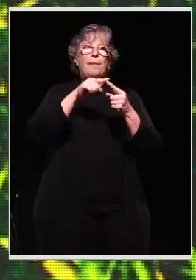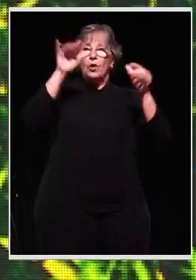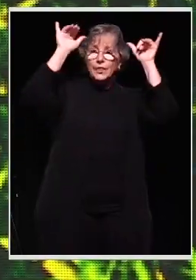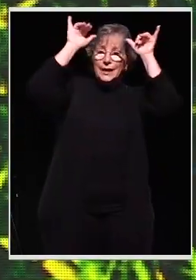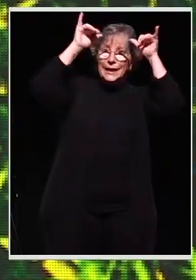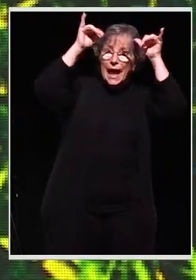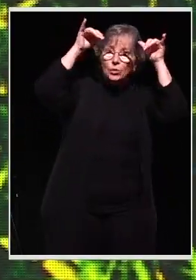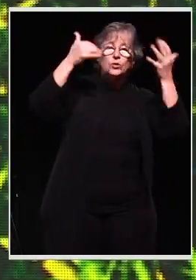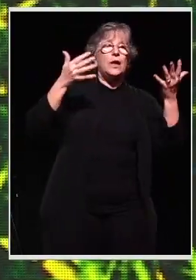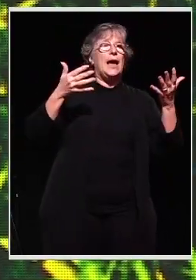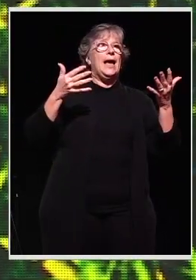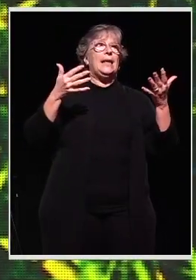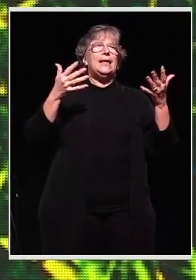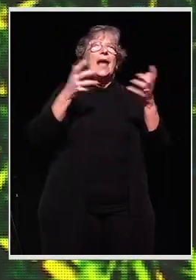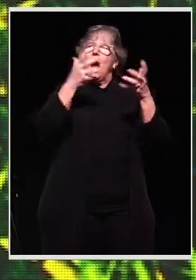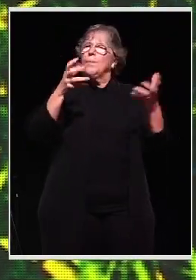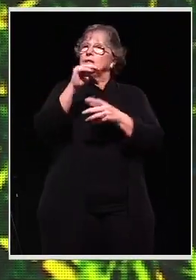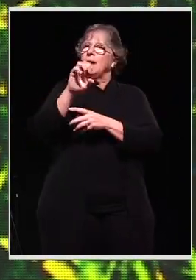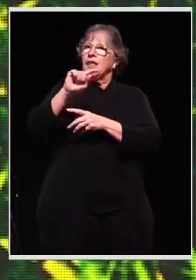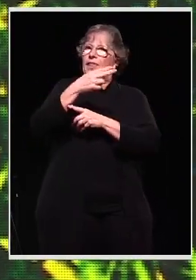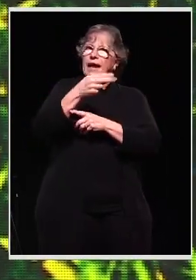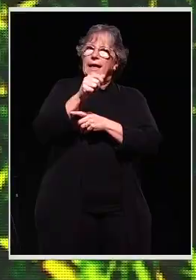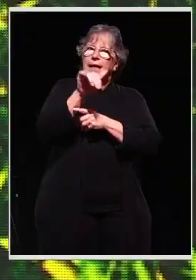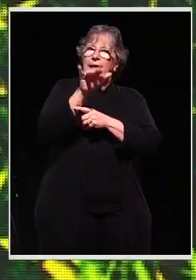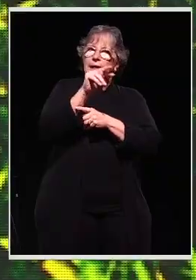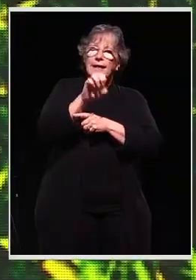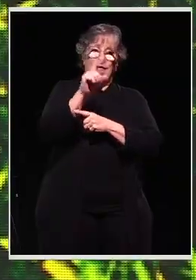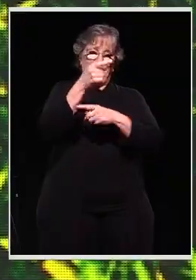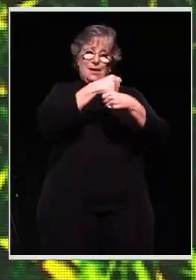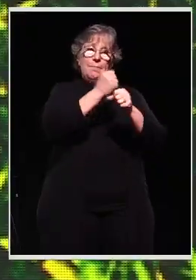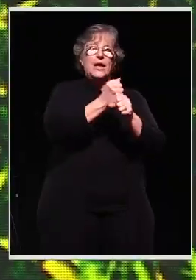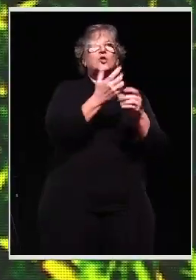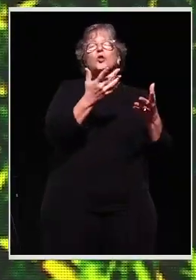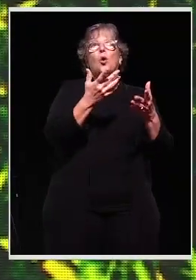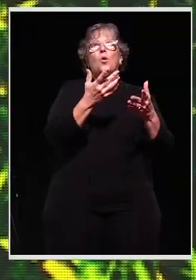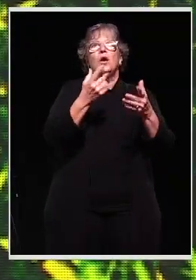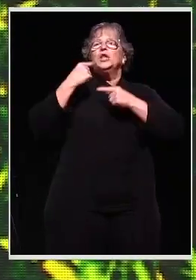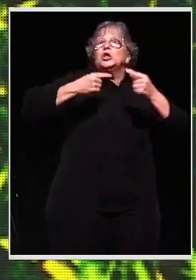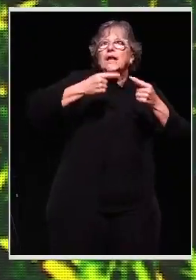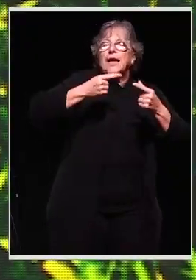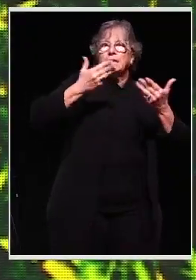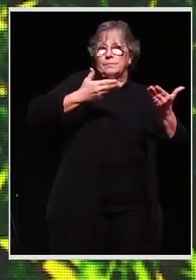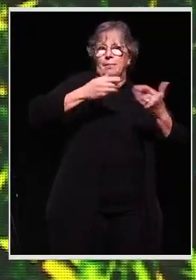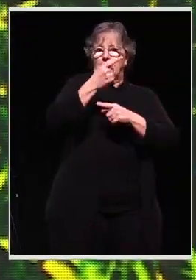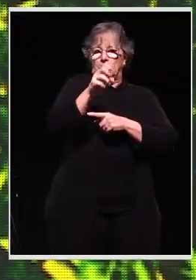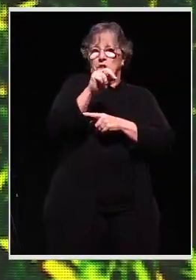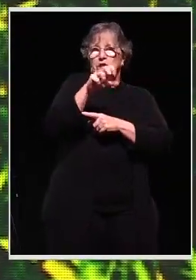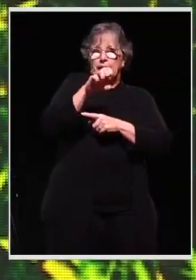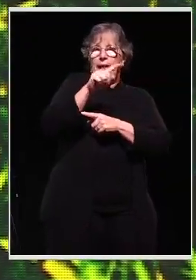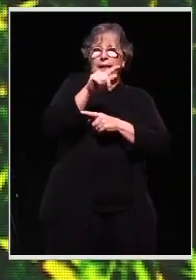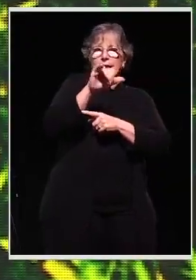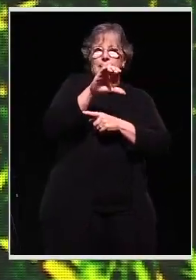to which they emit methane. And so thinking about how you can maintain that milk production but bring in some genetics that would have lower emissions is pretty